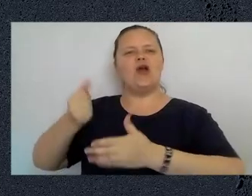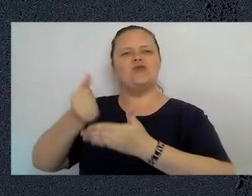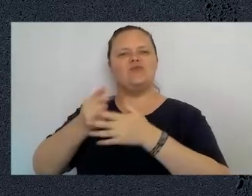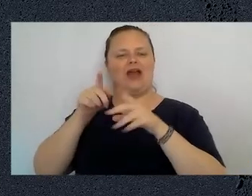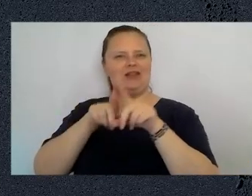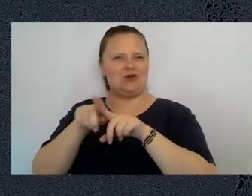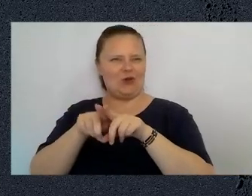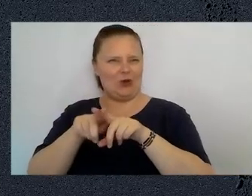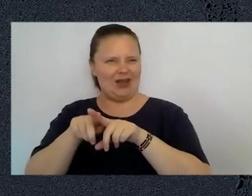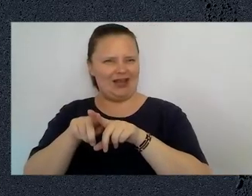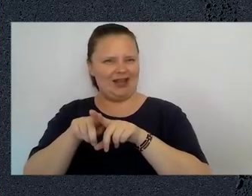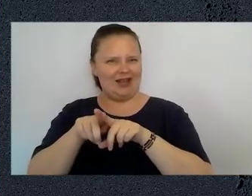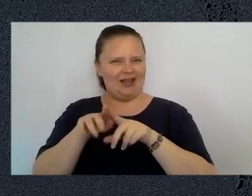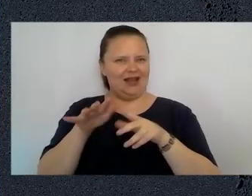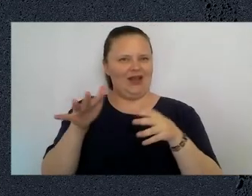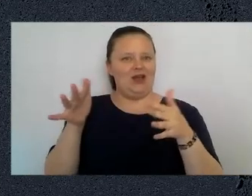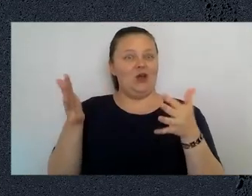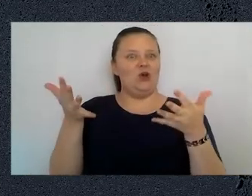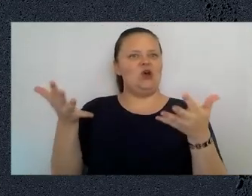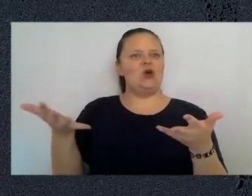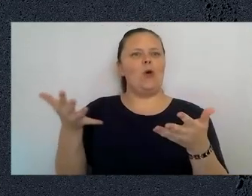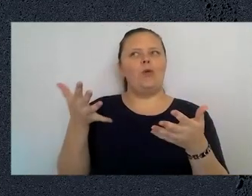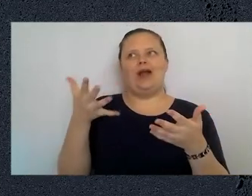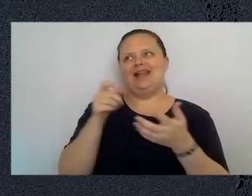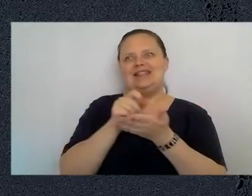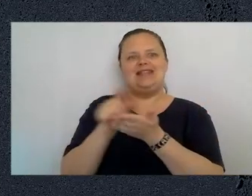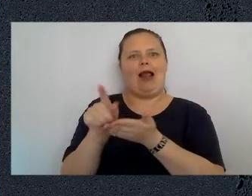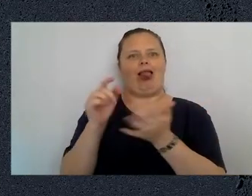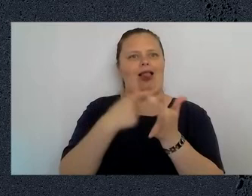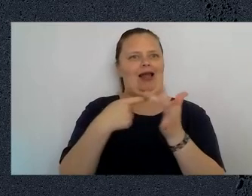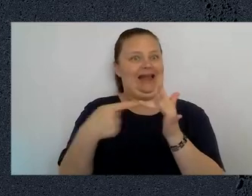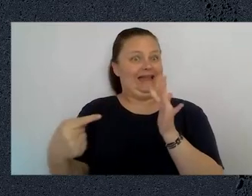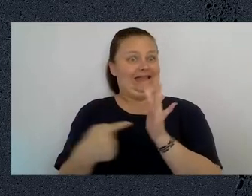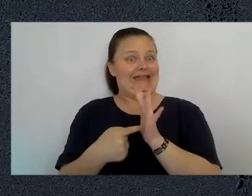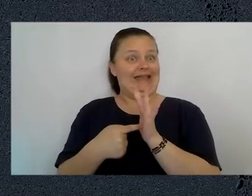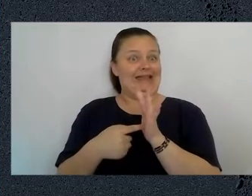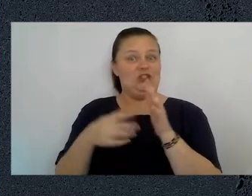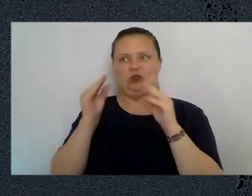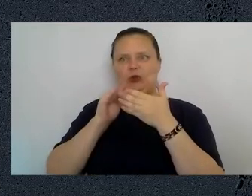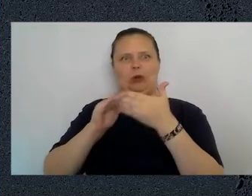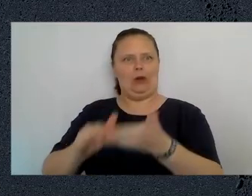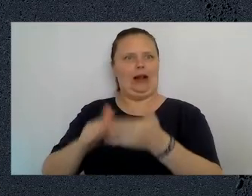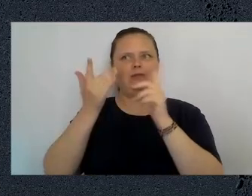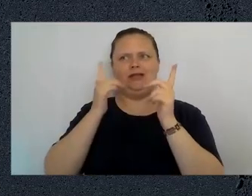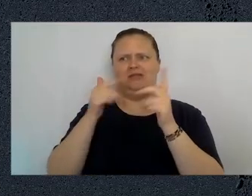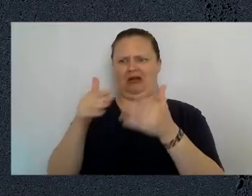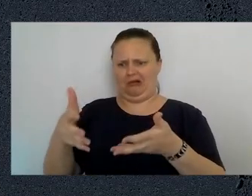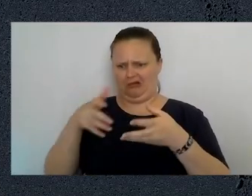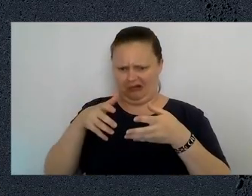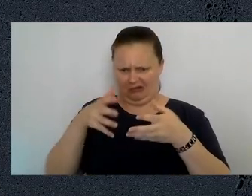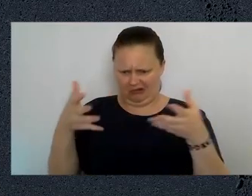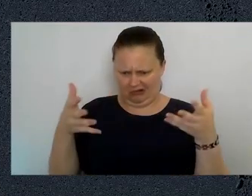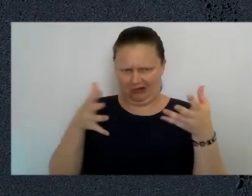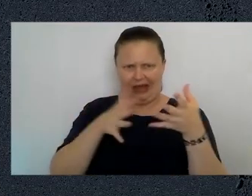sell kits to help teachers do that, but some may get a kit and they'll say, how do I use this? Mm. How do I teach this